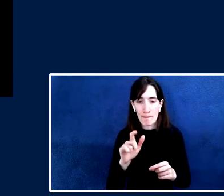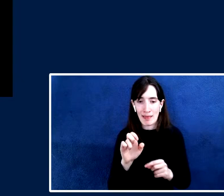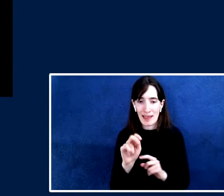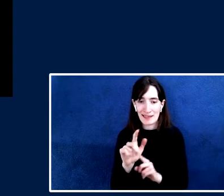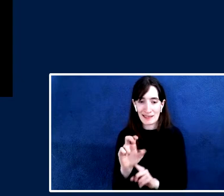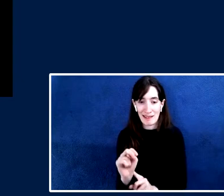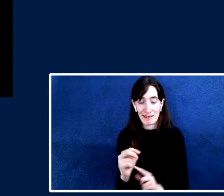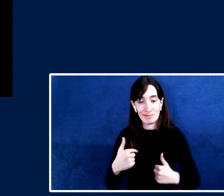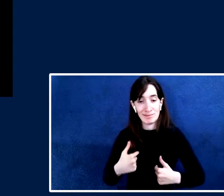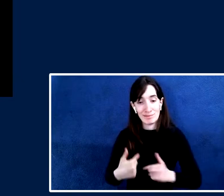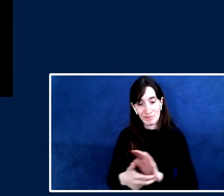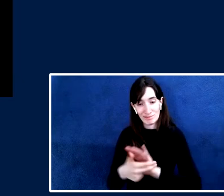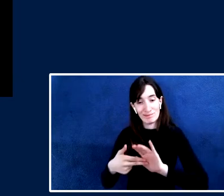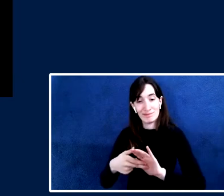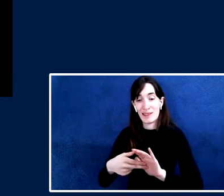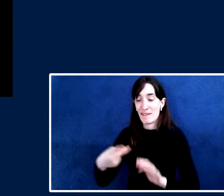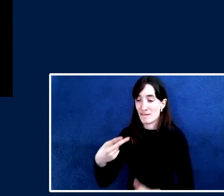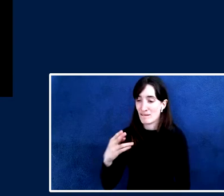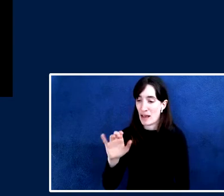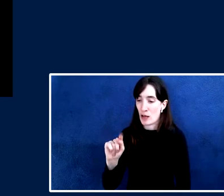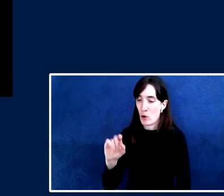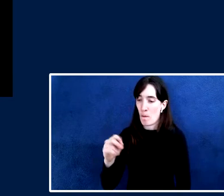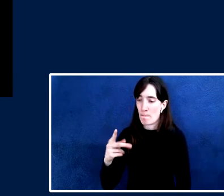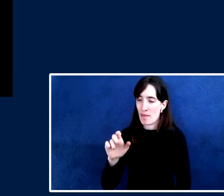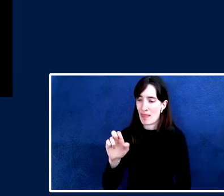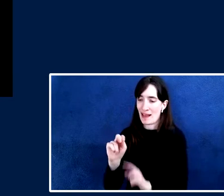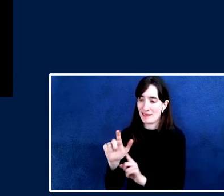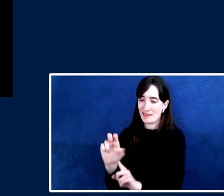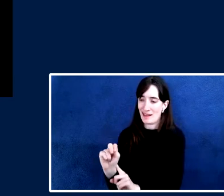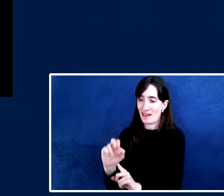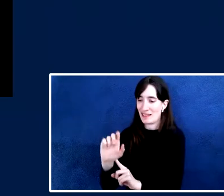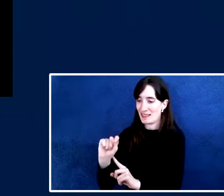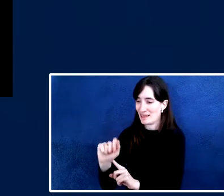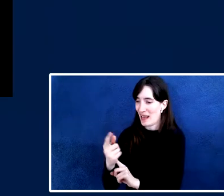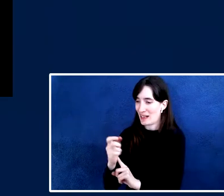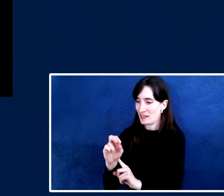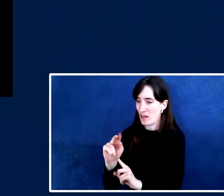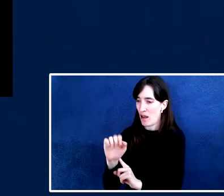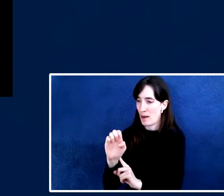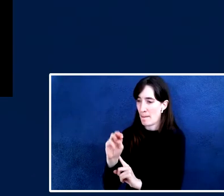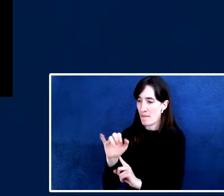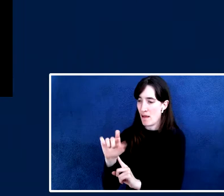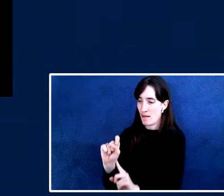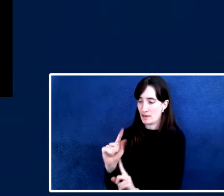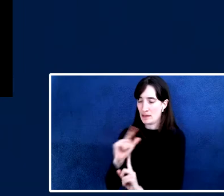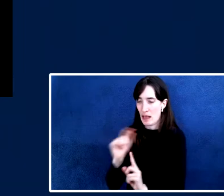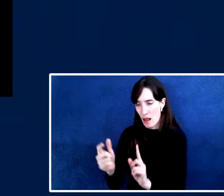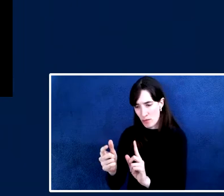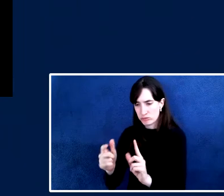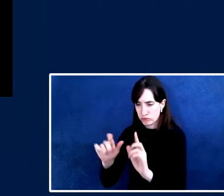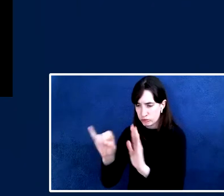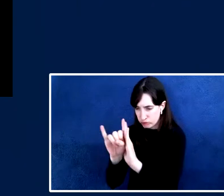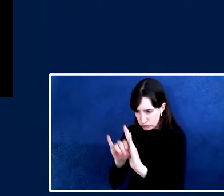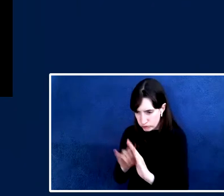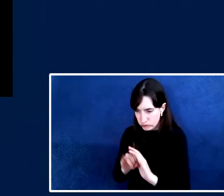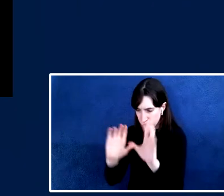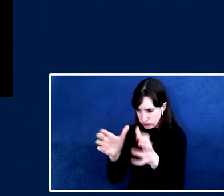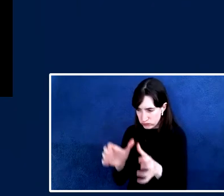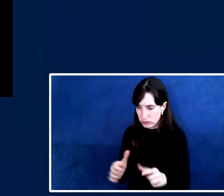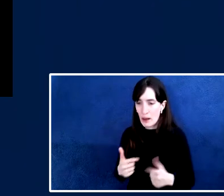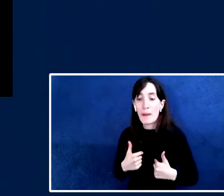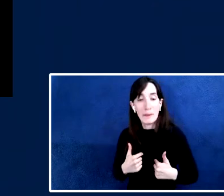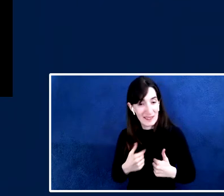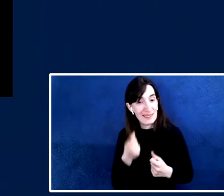would never expect for myself. But now I bring it up in conversation constantly. As my grad school friends can attest, I've worked it